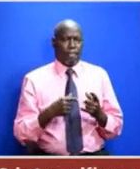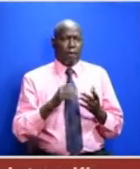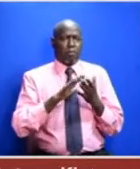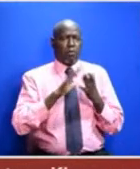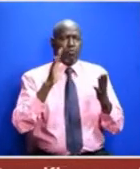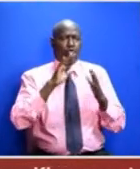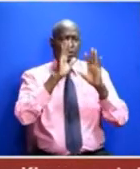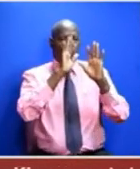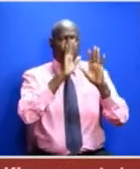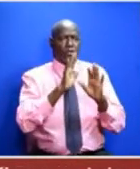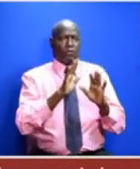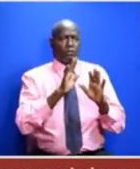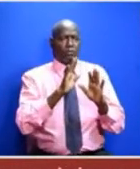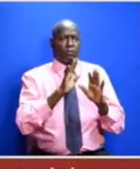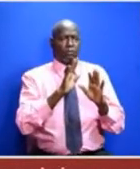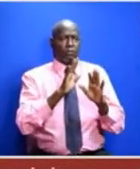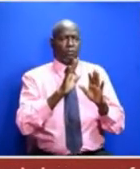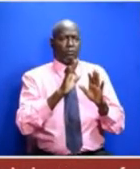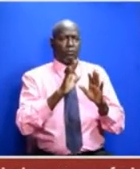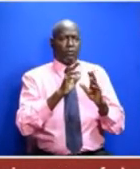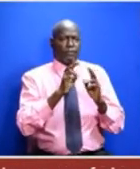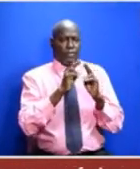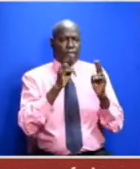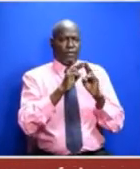But most importantly and fundamentally,